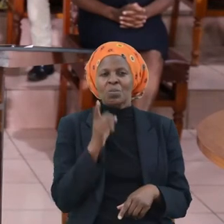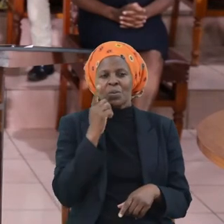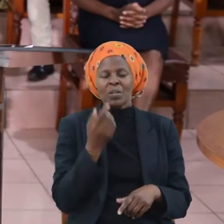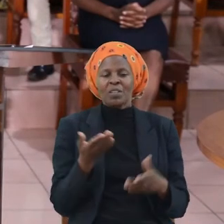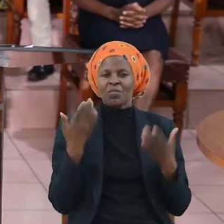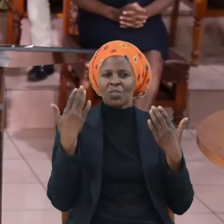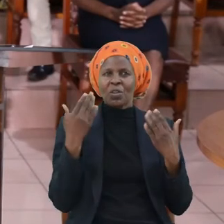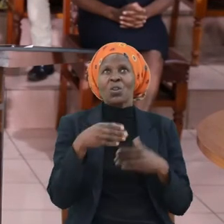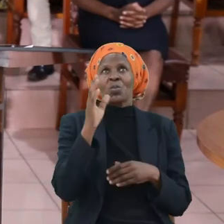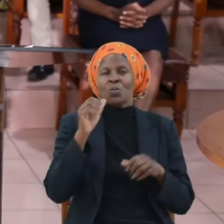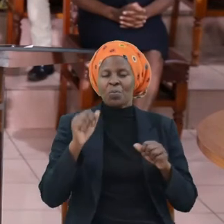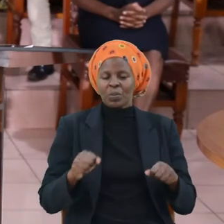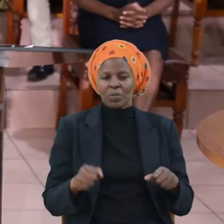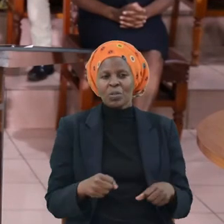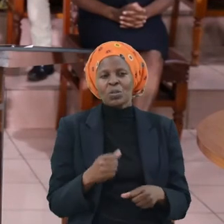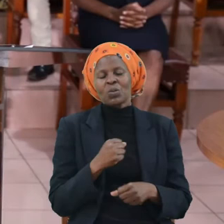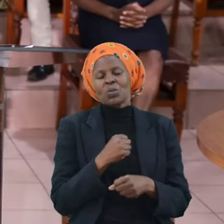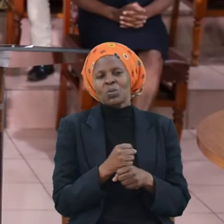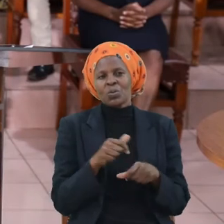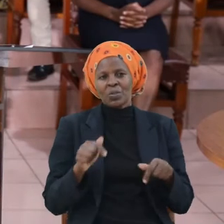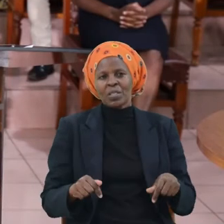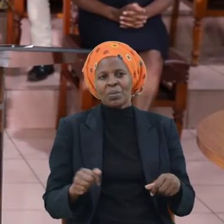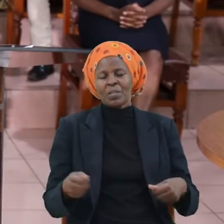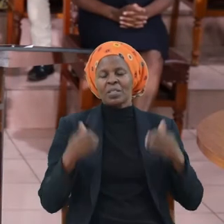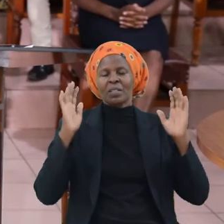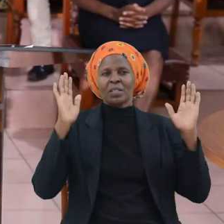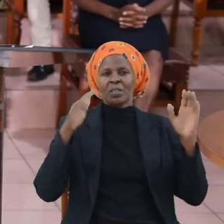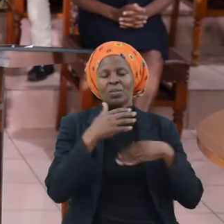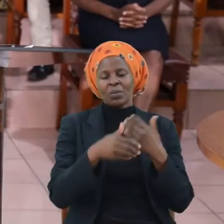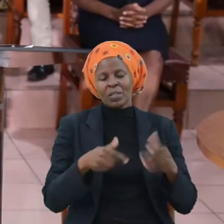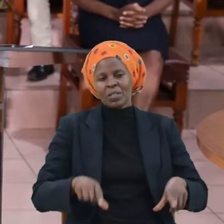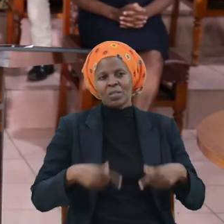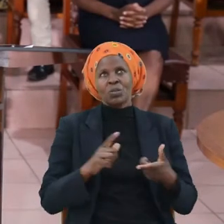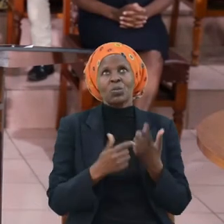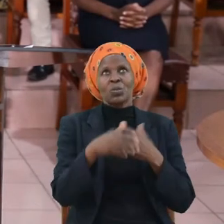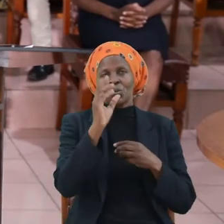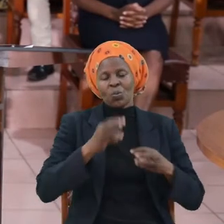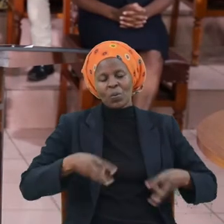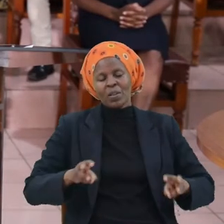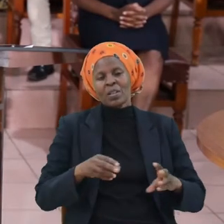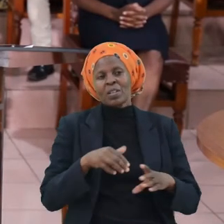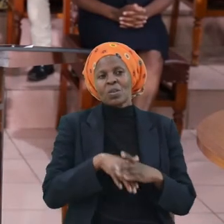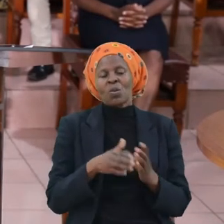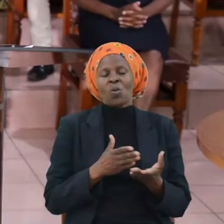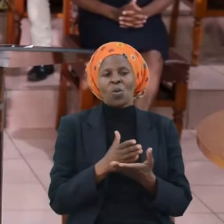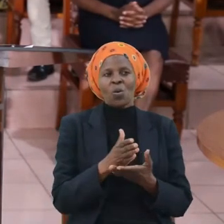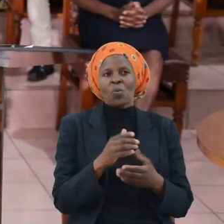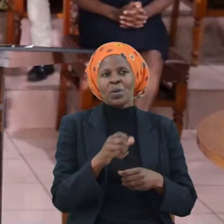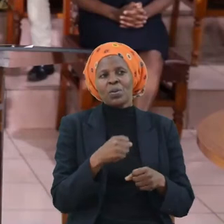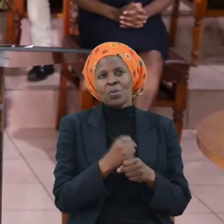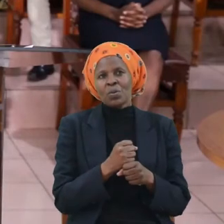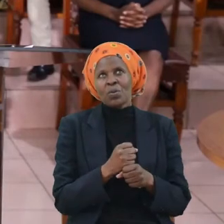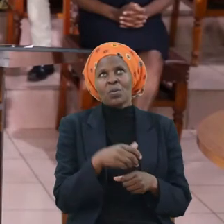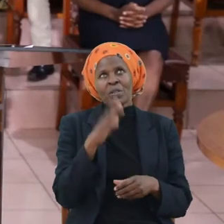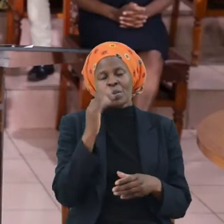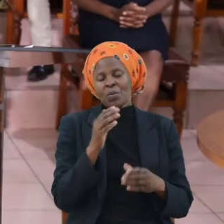yesterday, Lord, you are able even to do today. We surrender our lives unto your will, O Jehovah, that in everything that we do according to your will.